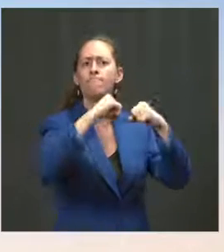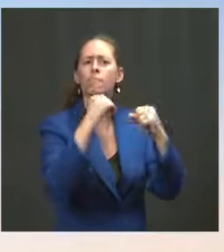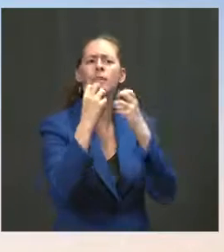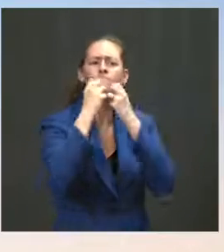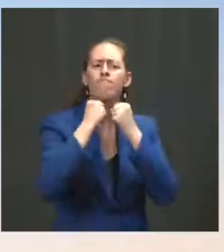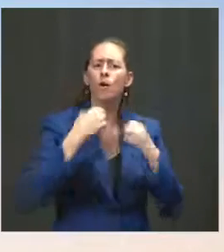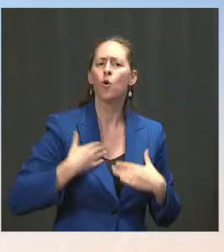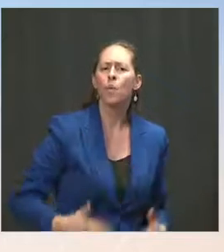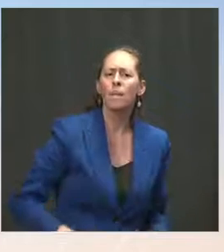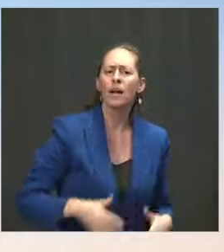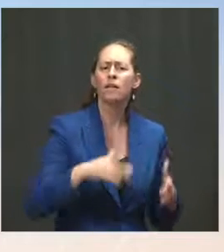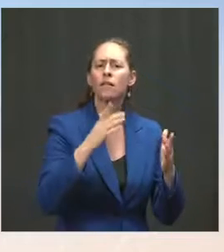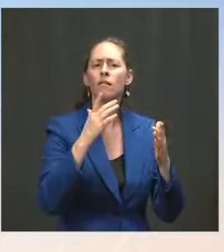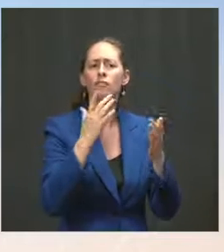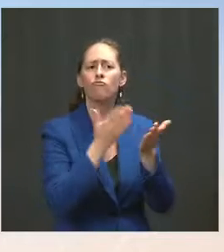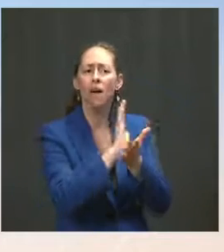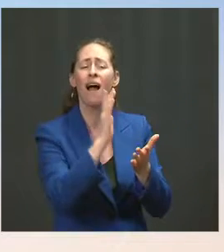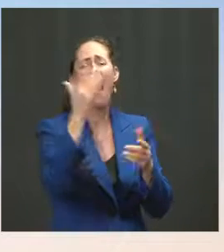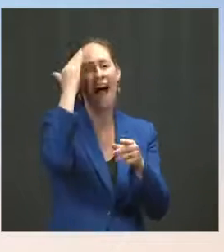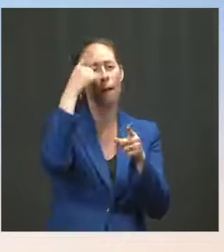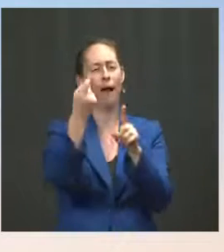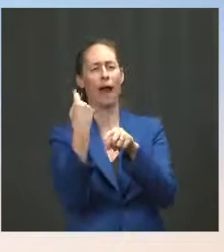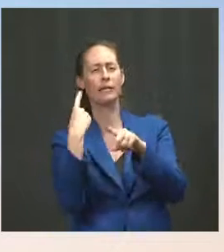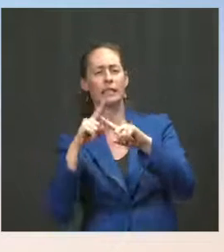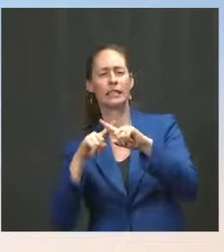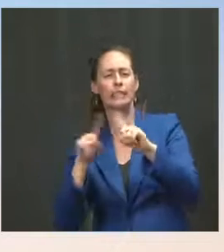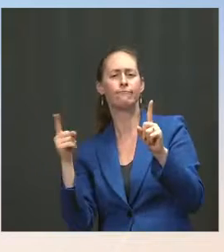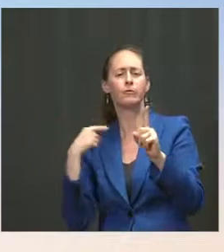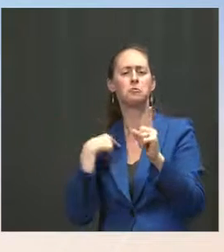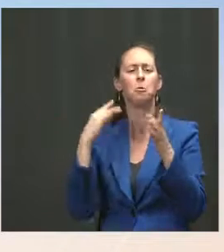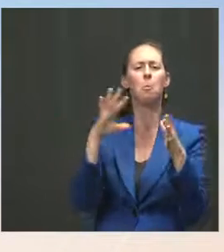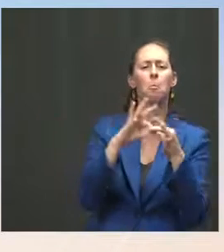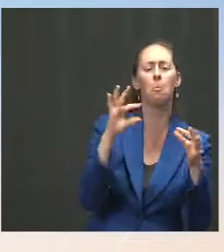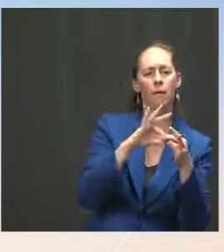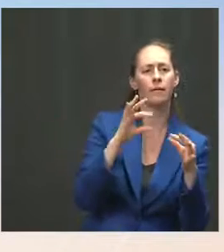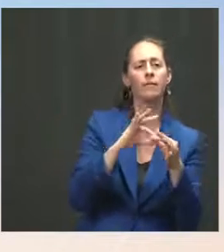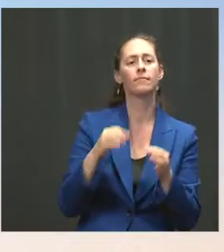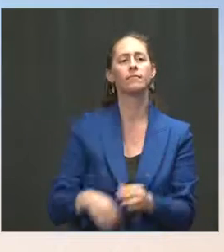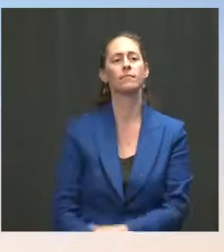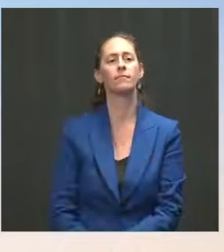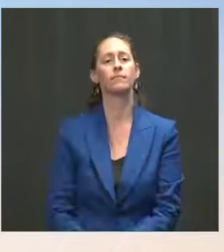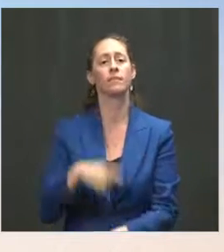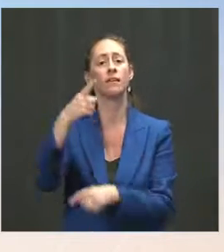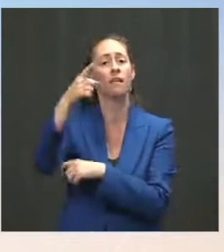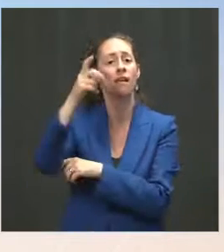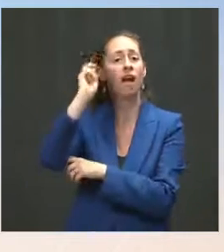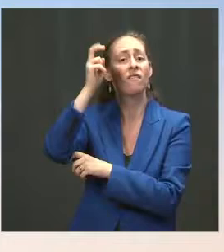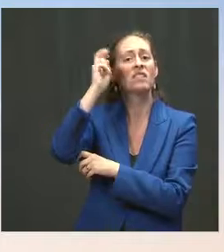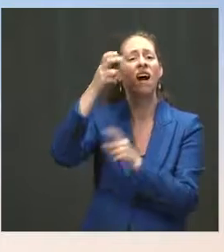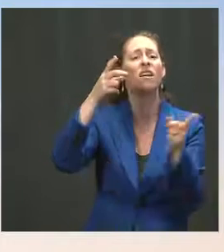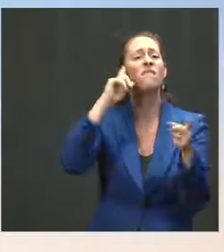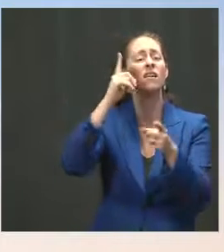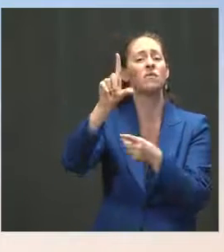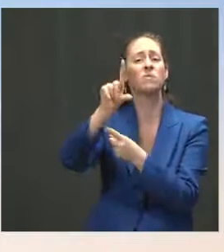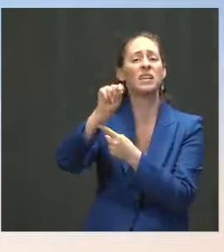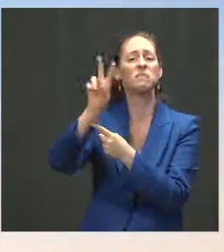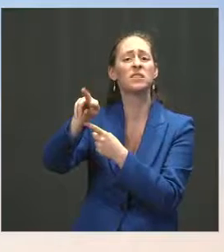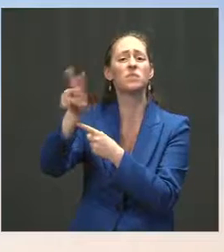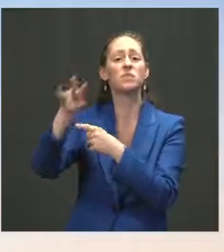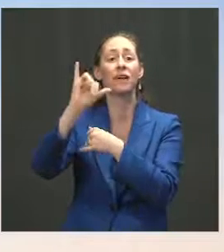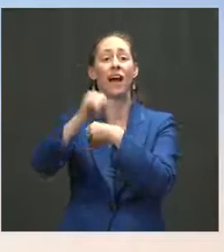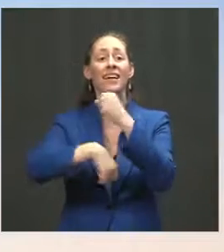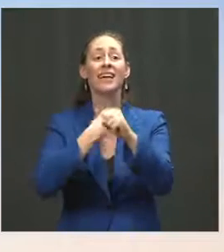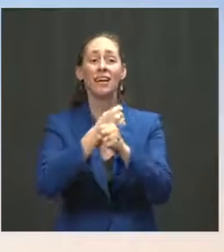from your question, but still relevant for Afghanistan in his FY22 budget. So our assistance, our partnership does